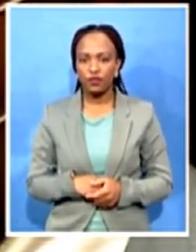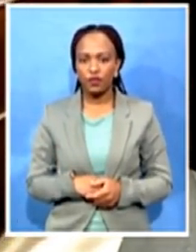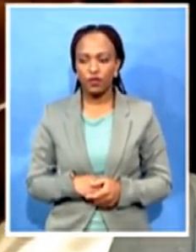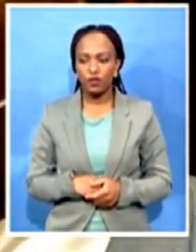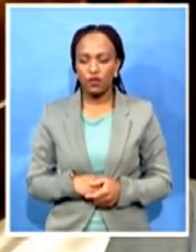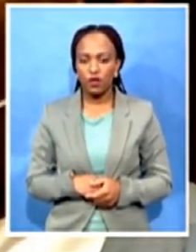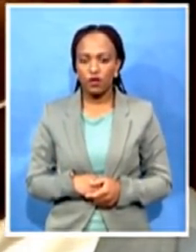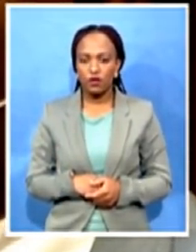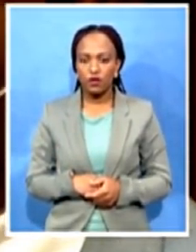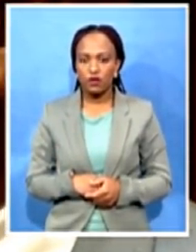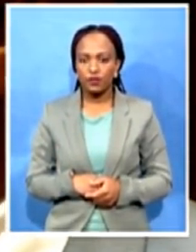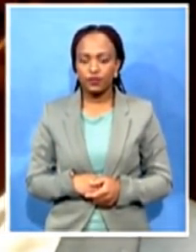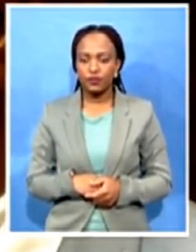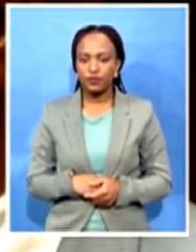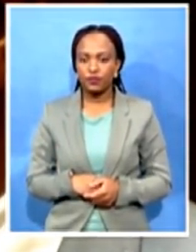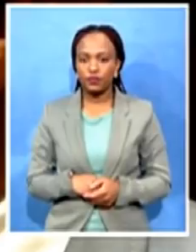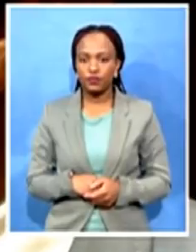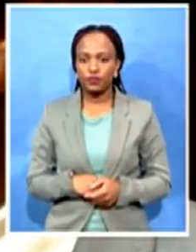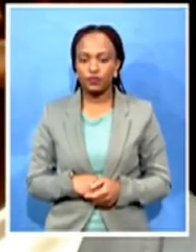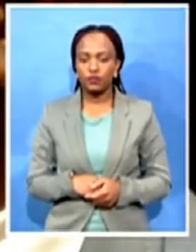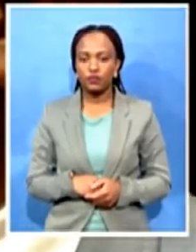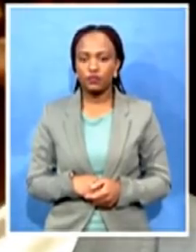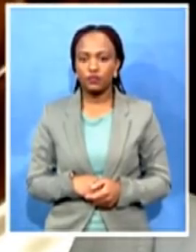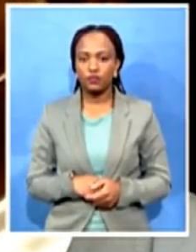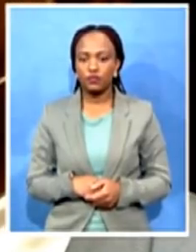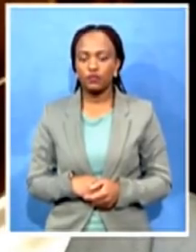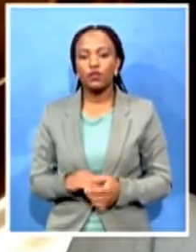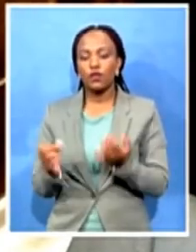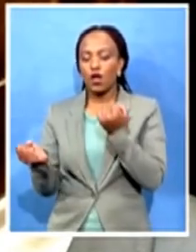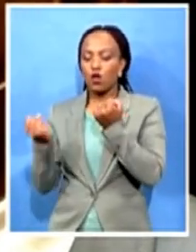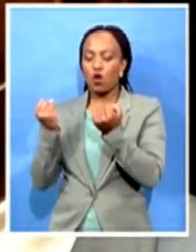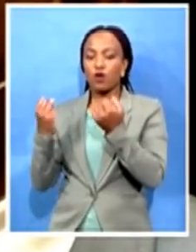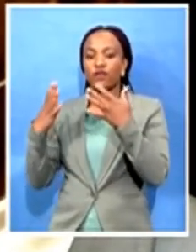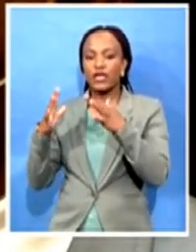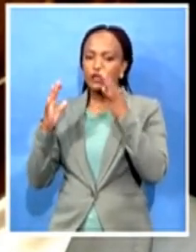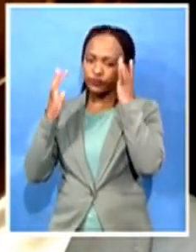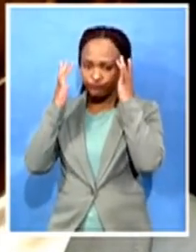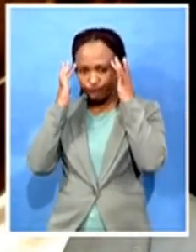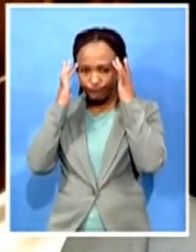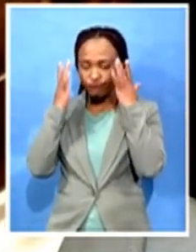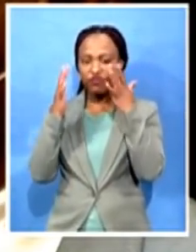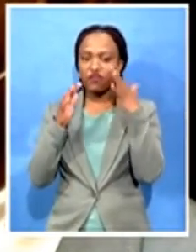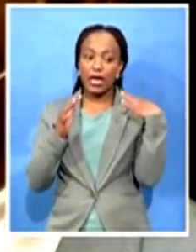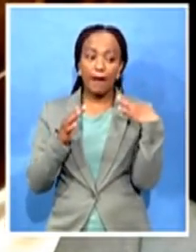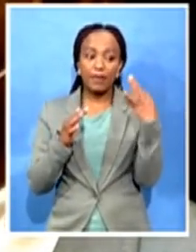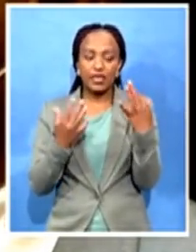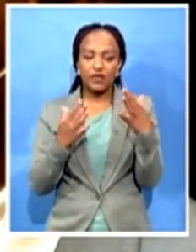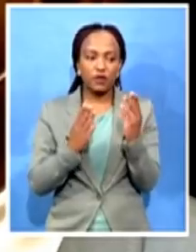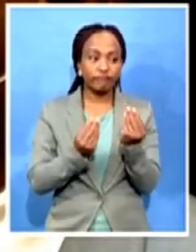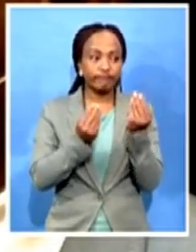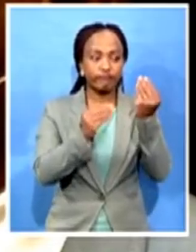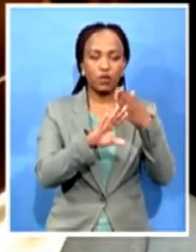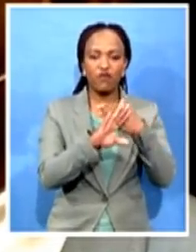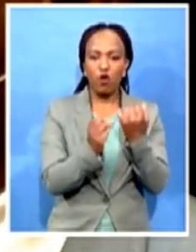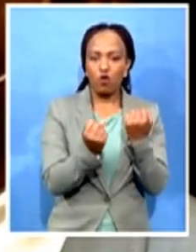court has considered the application that was placed before court, as well as the submissions by